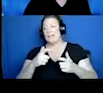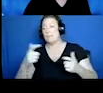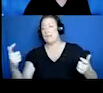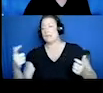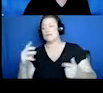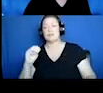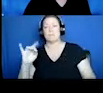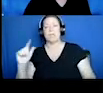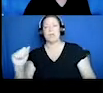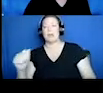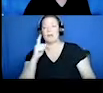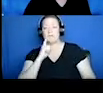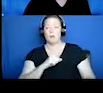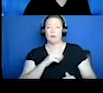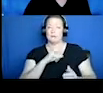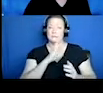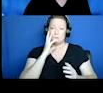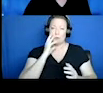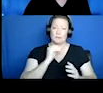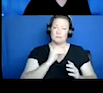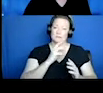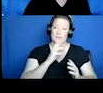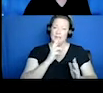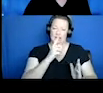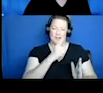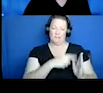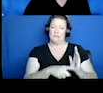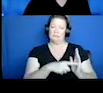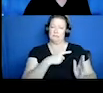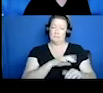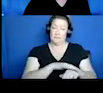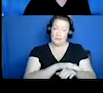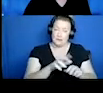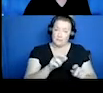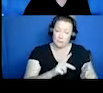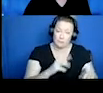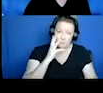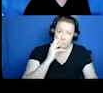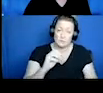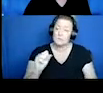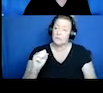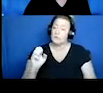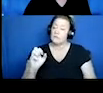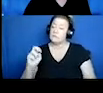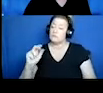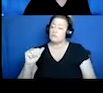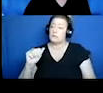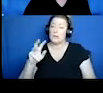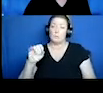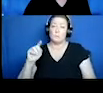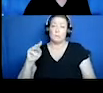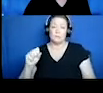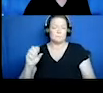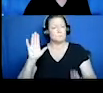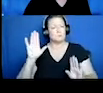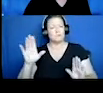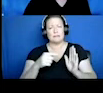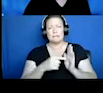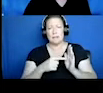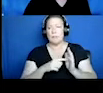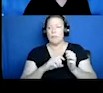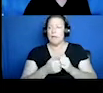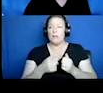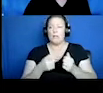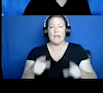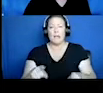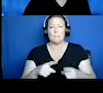these experiences with racism that Native people experience. And I actually thought that the Serena Williams example was a great example of how this happens